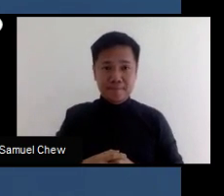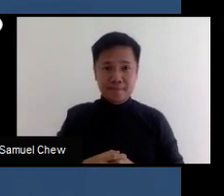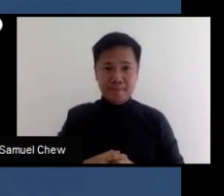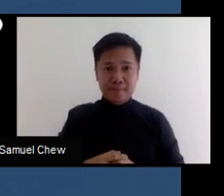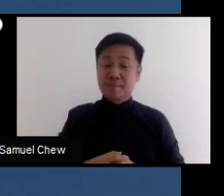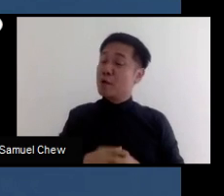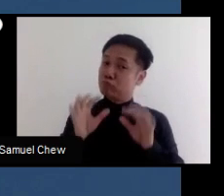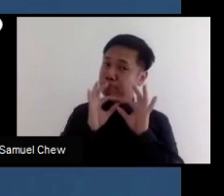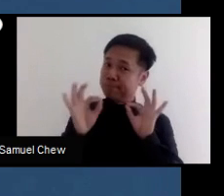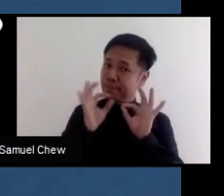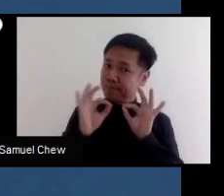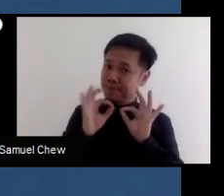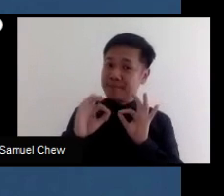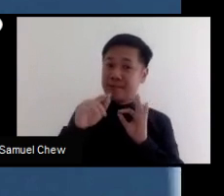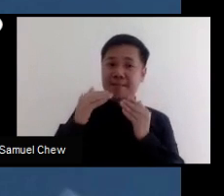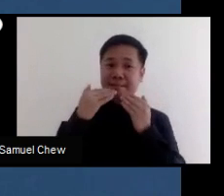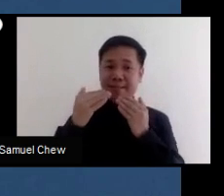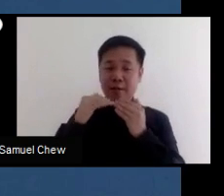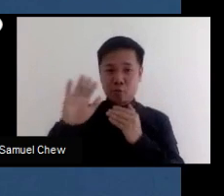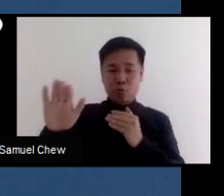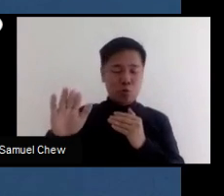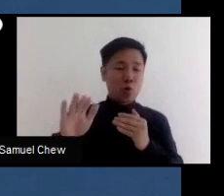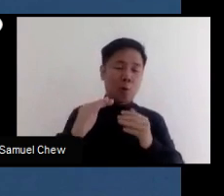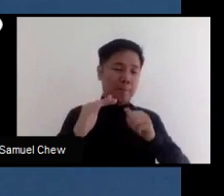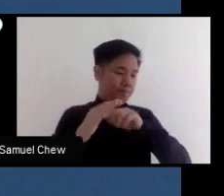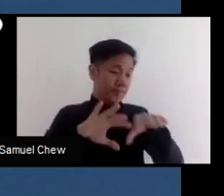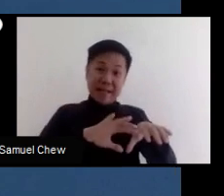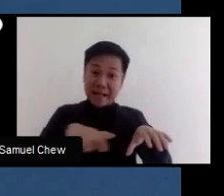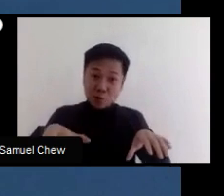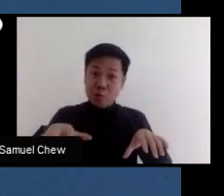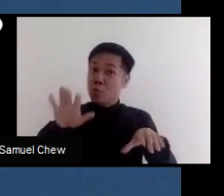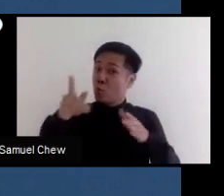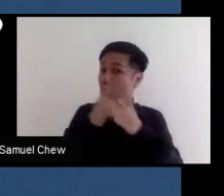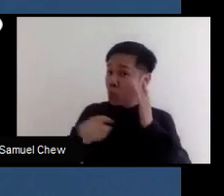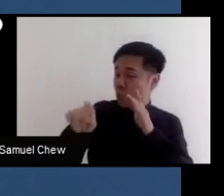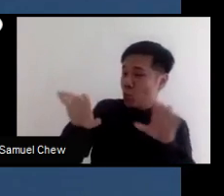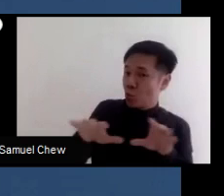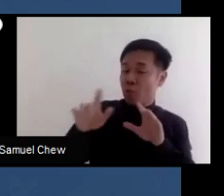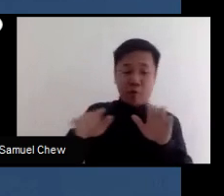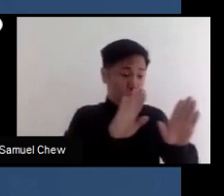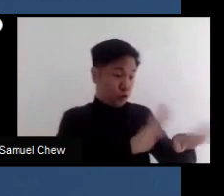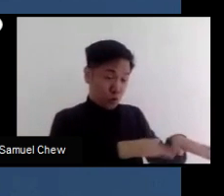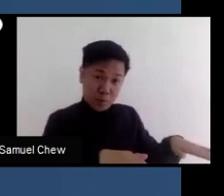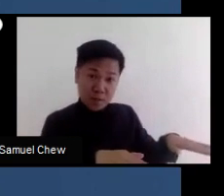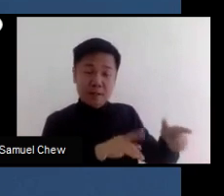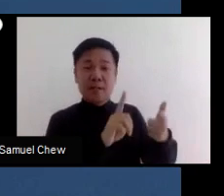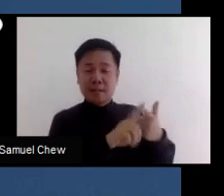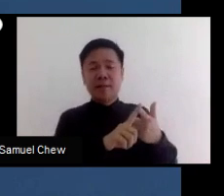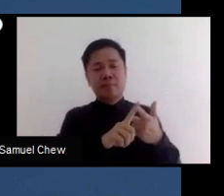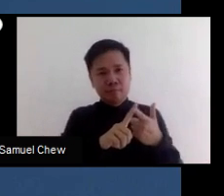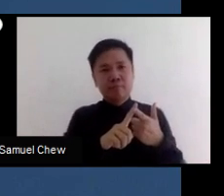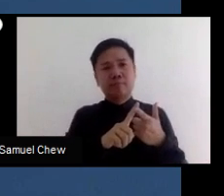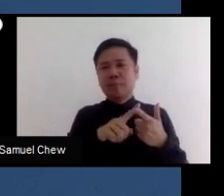statement highlighting the national efforts, particularly targeting the women and children, and thanks for sharing the